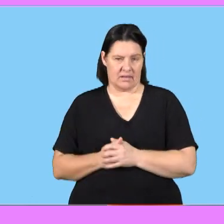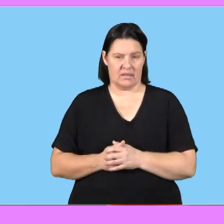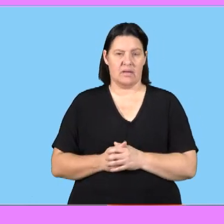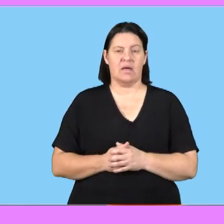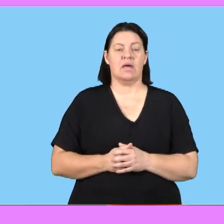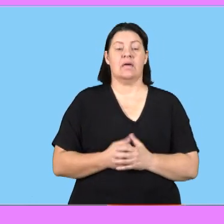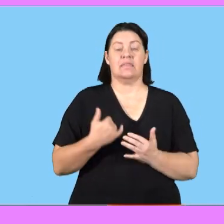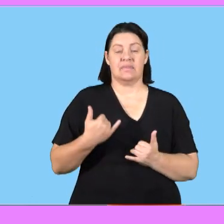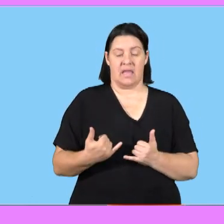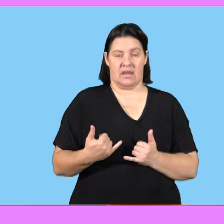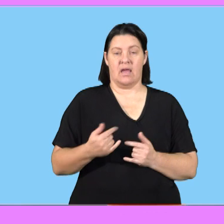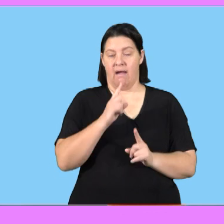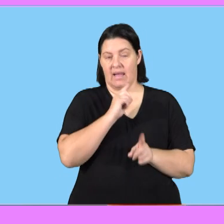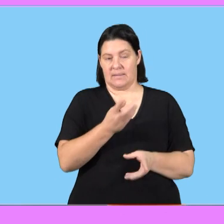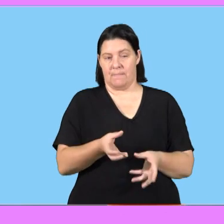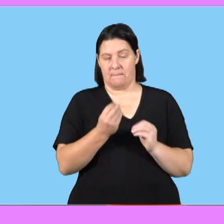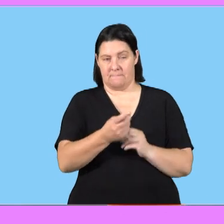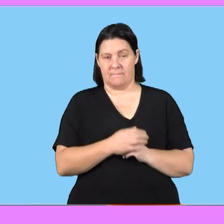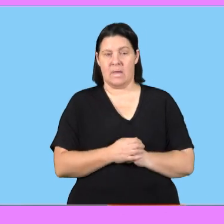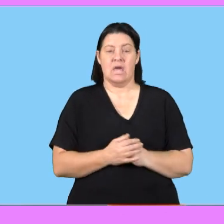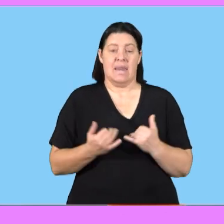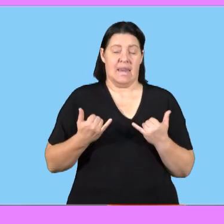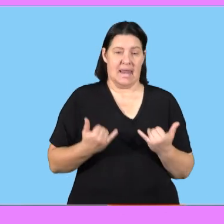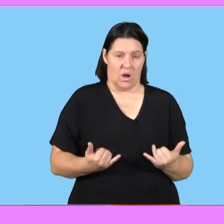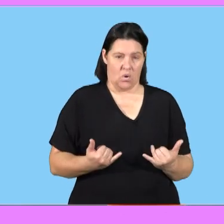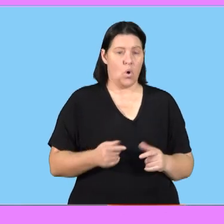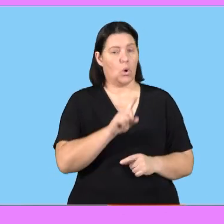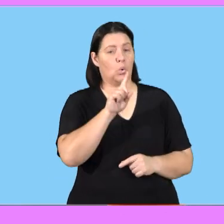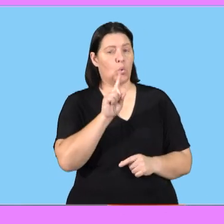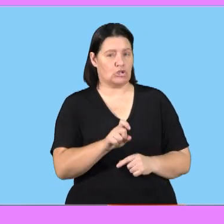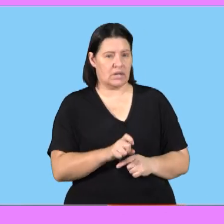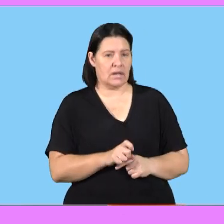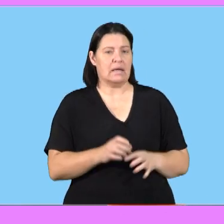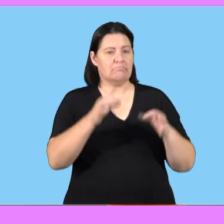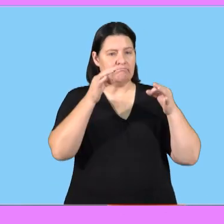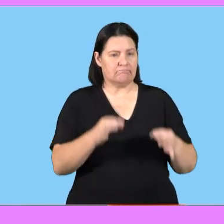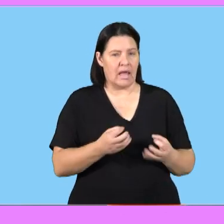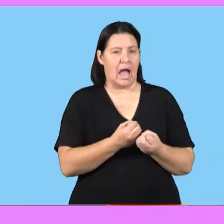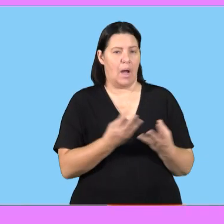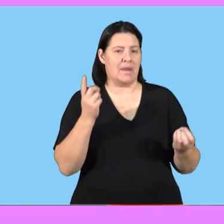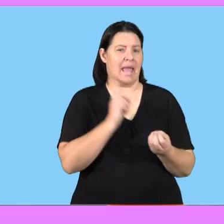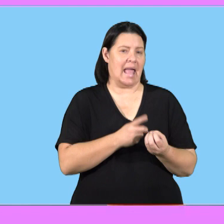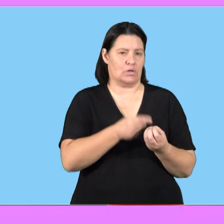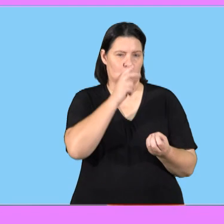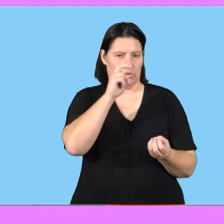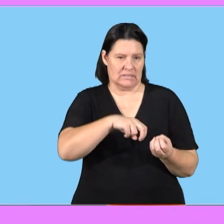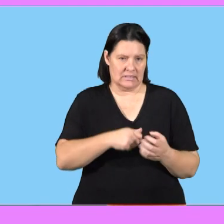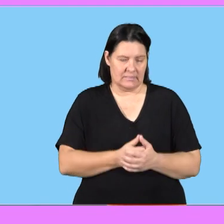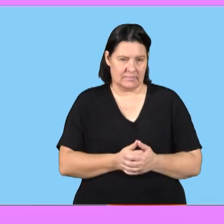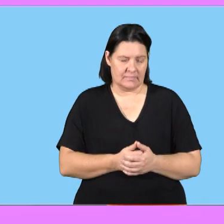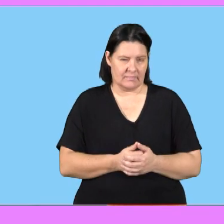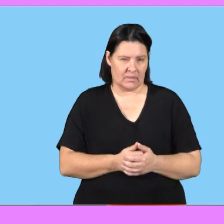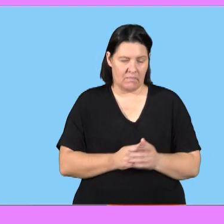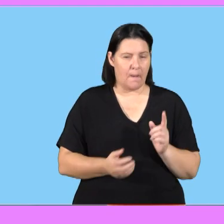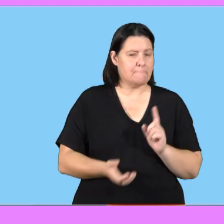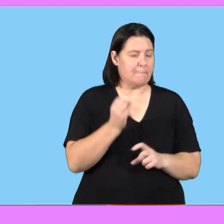the answer that we are getting. So now the question is determine the number of eggs. Remember, when we determine